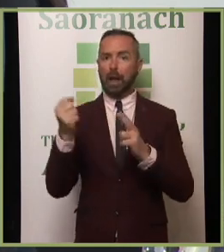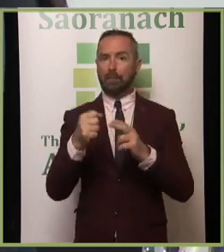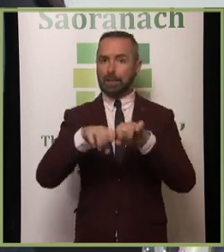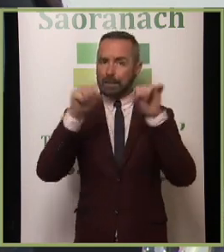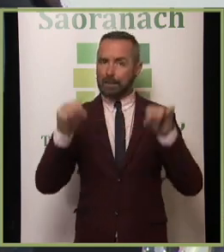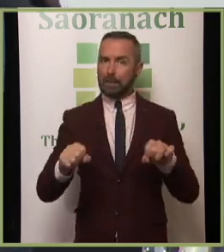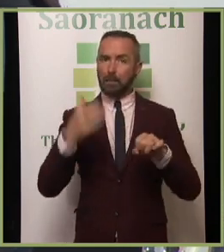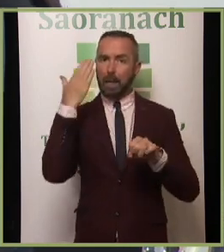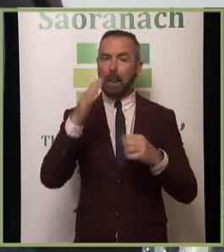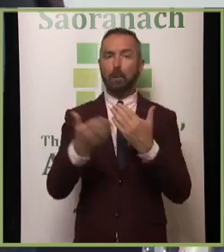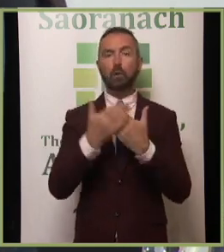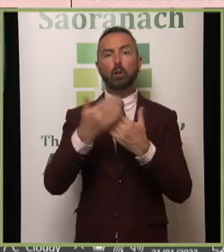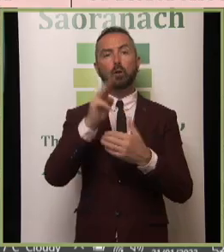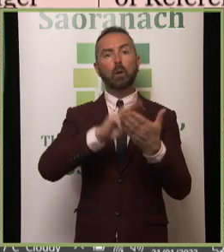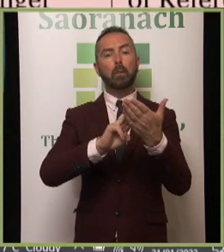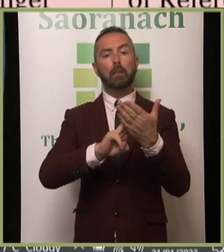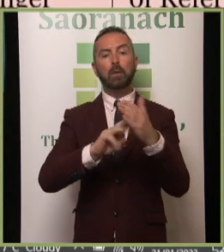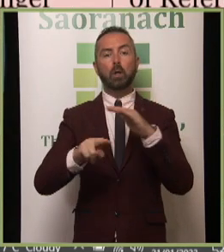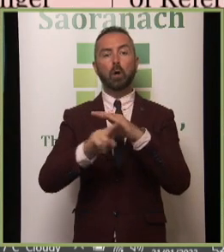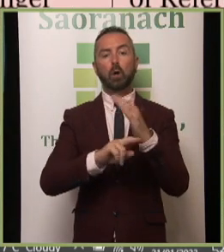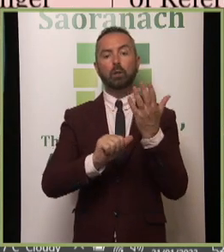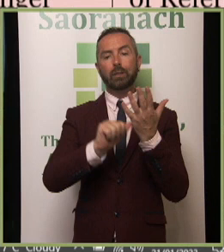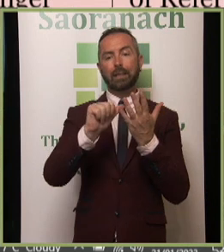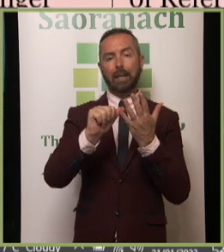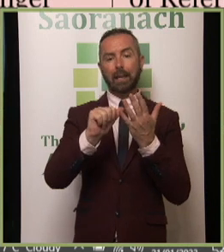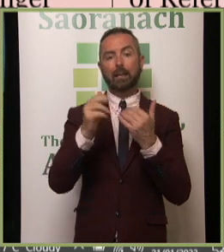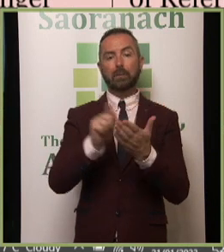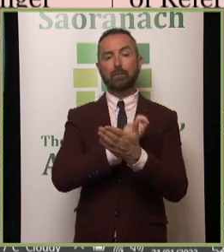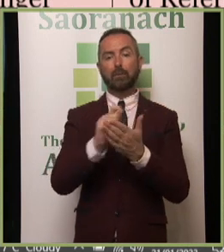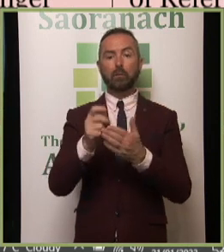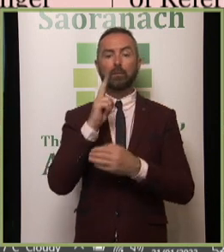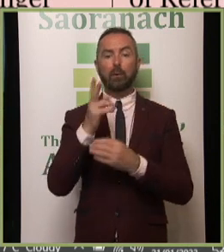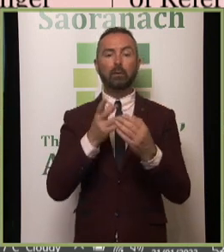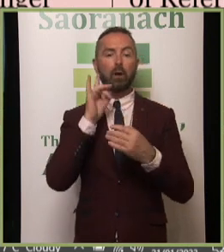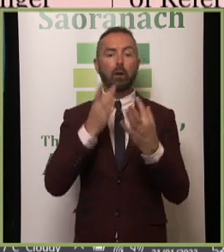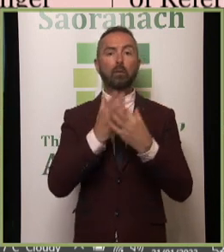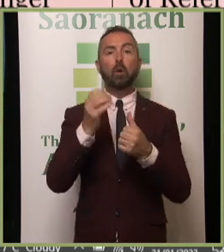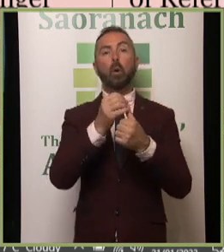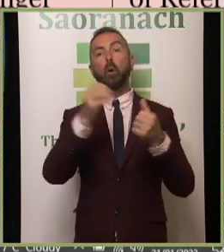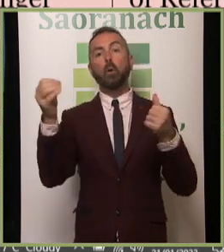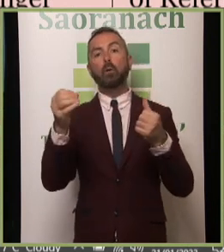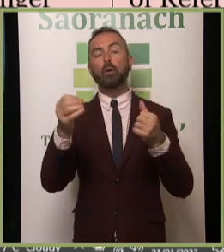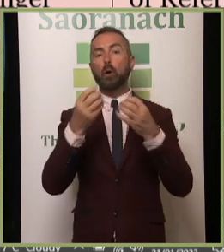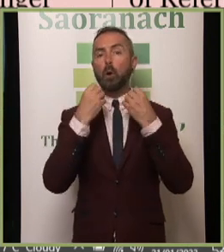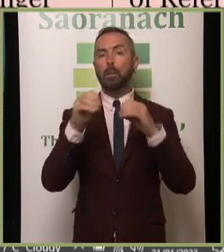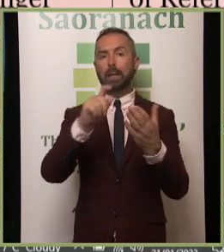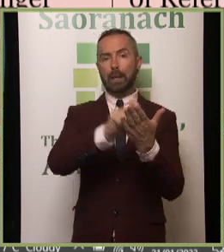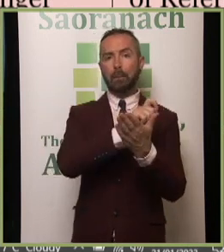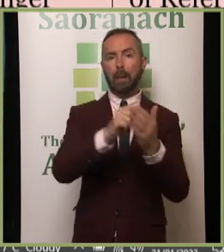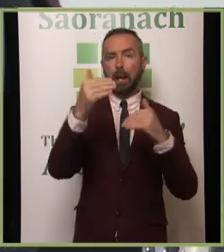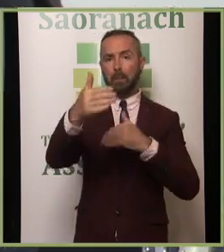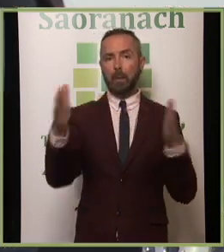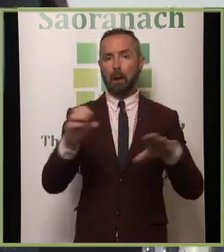that would allow the younger citizens under legal voting age voices and opinions be heard through a separate opinions ballot box on referendum polling day.